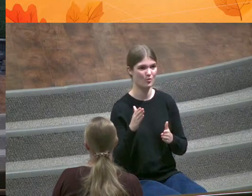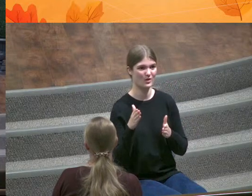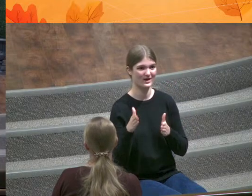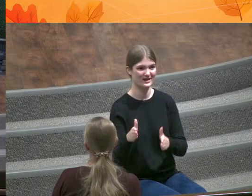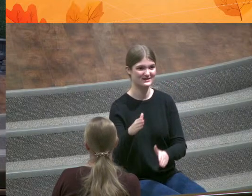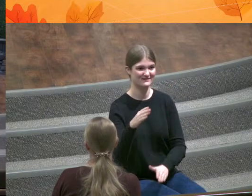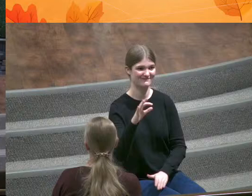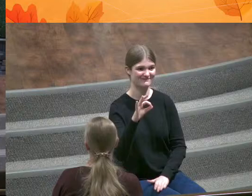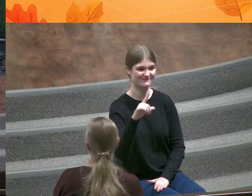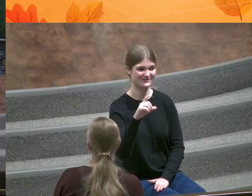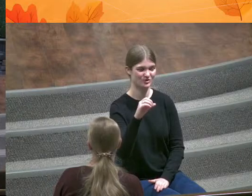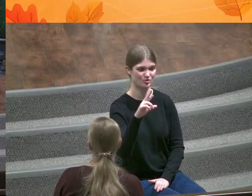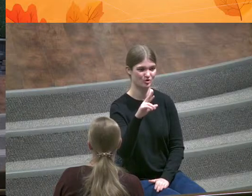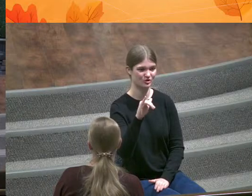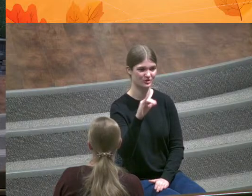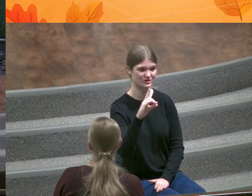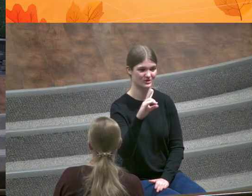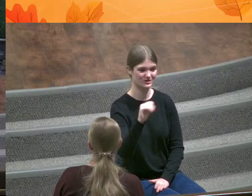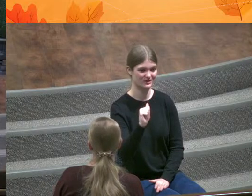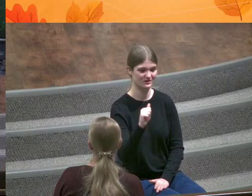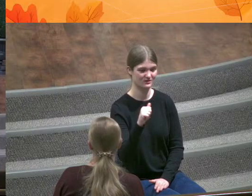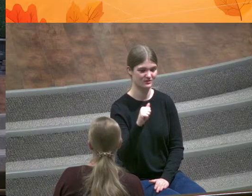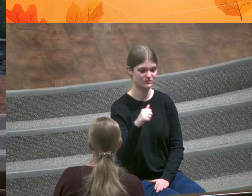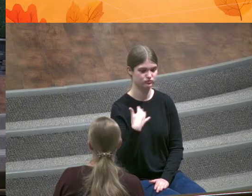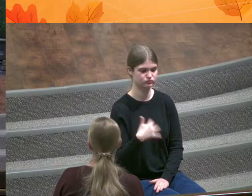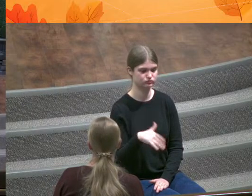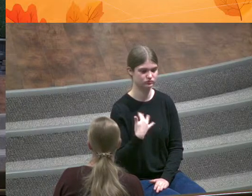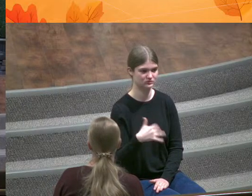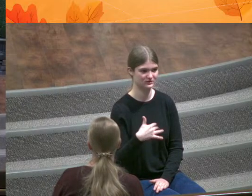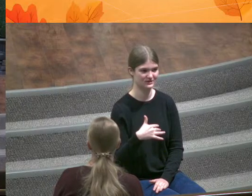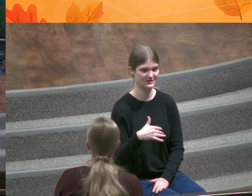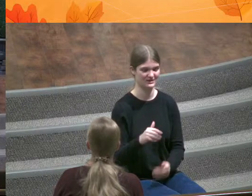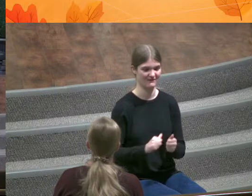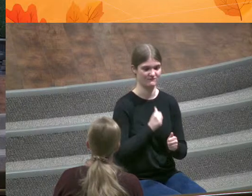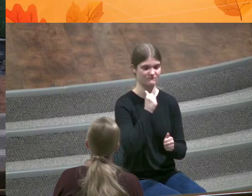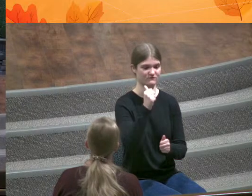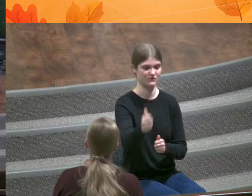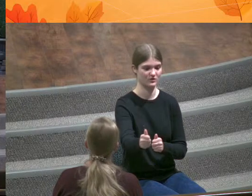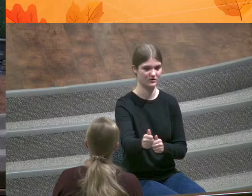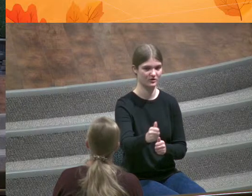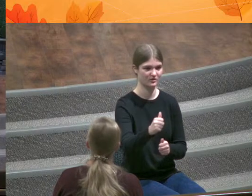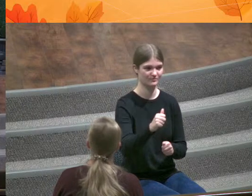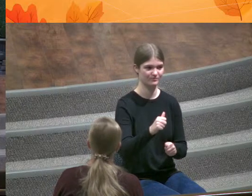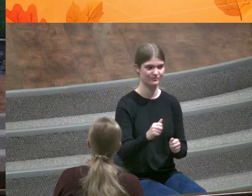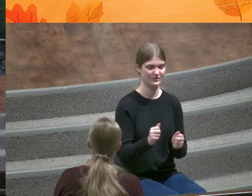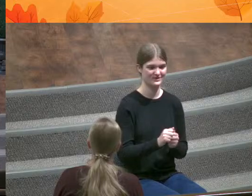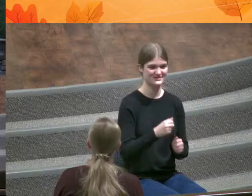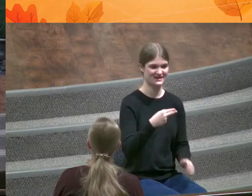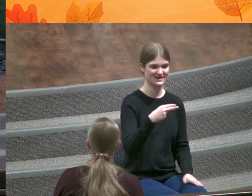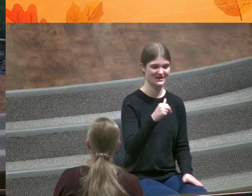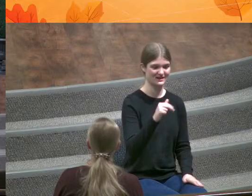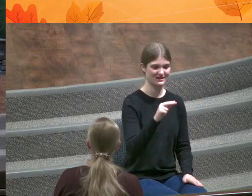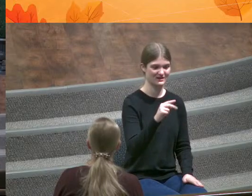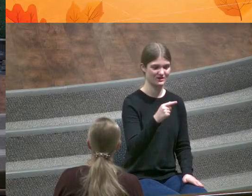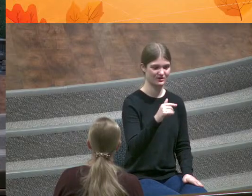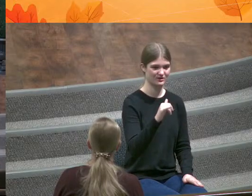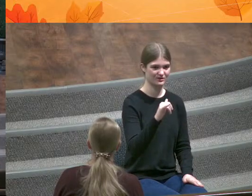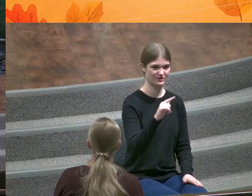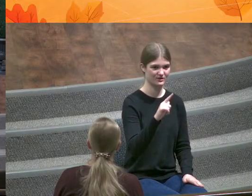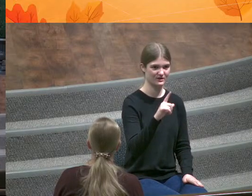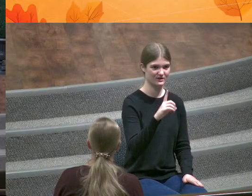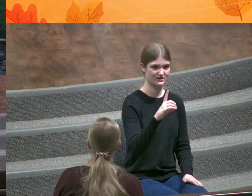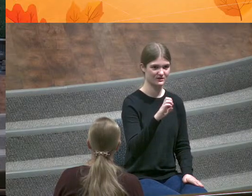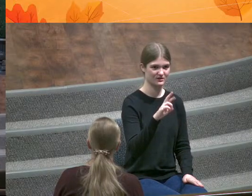Wow. And crazy, okay? But anyway, that's my thinking. When I read this, I thought,